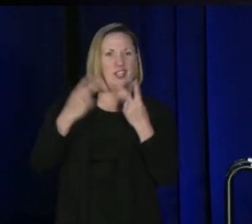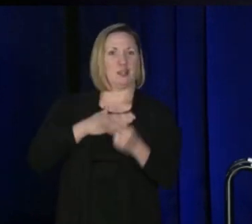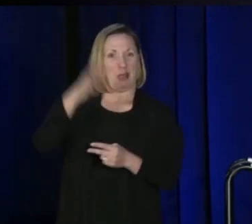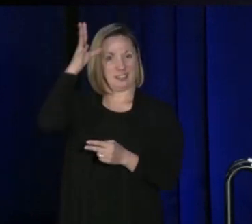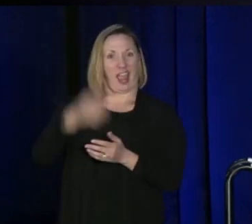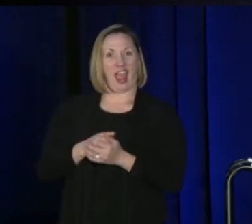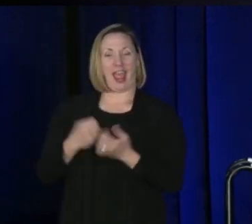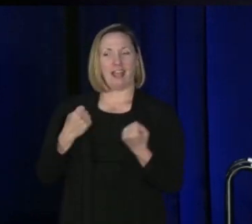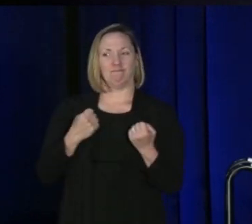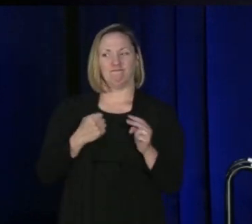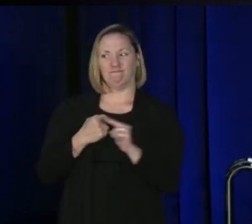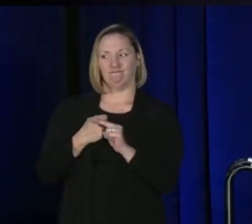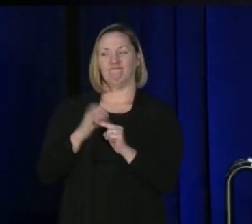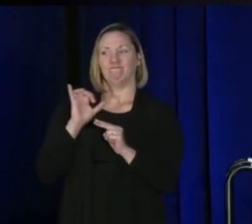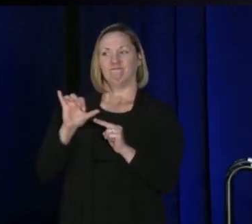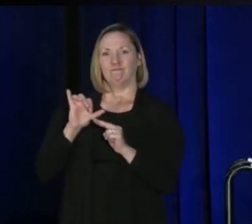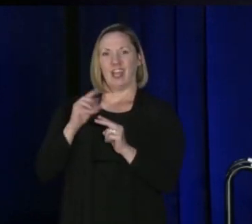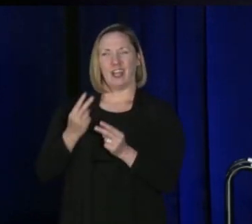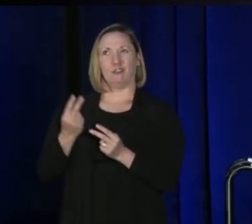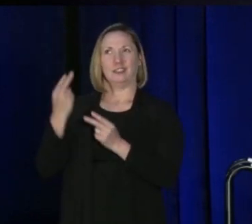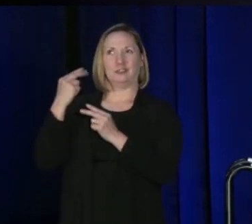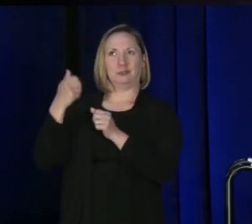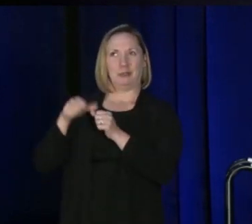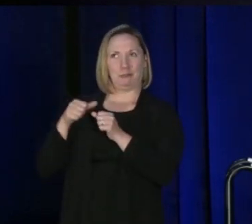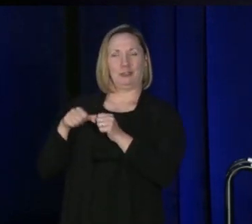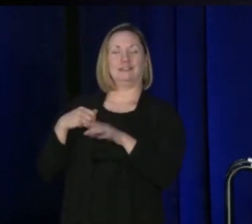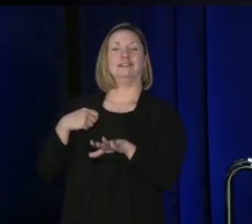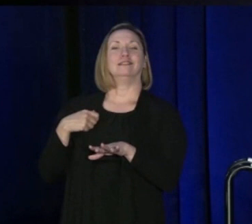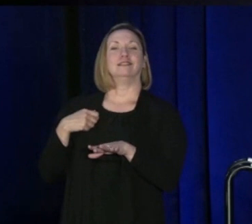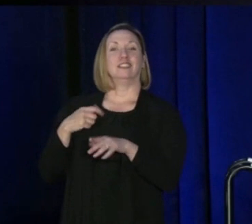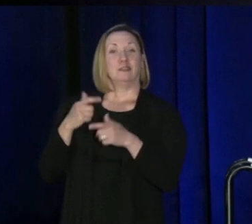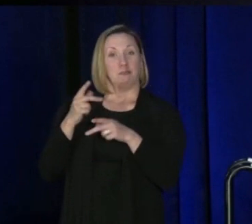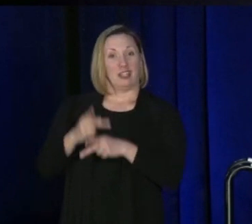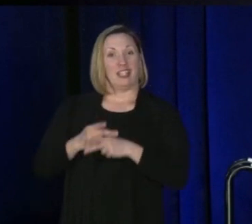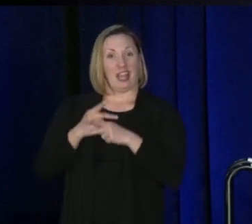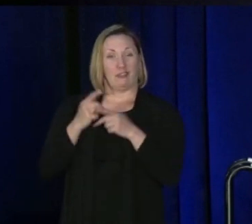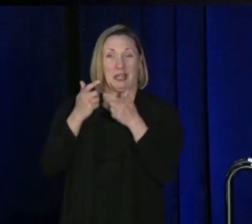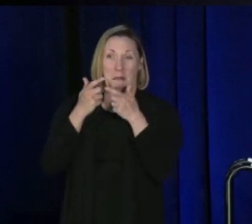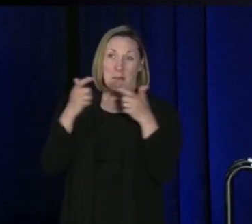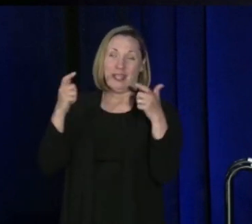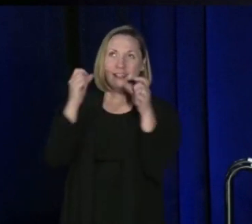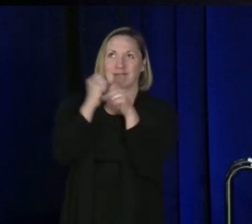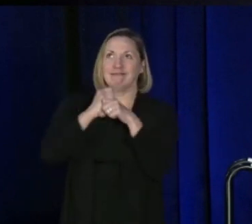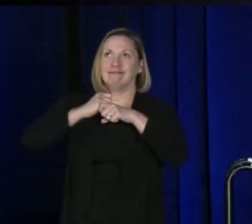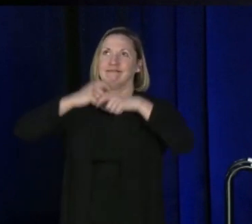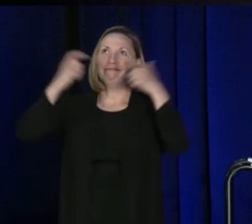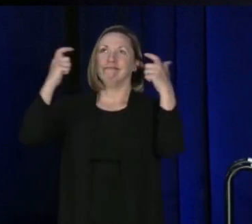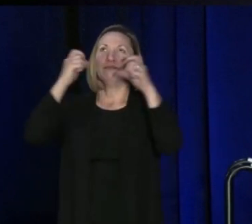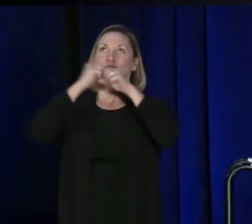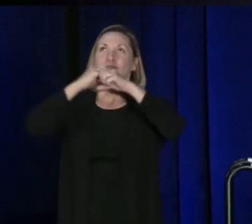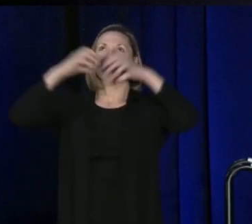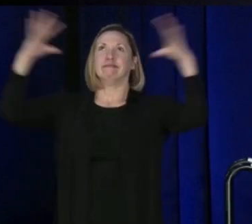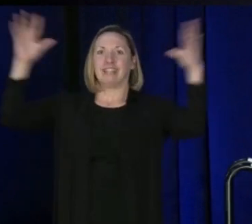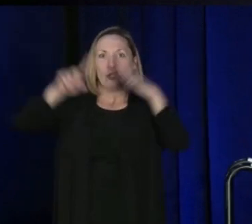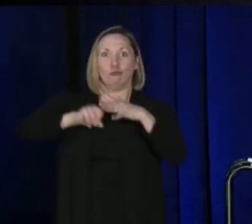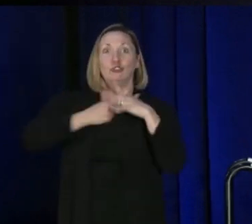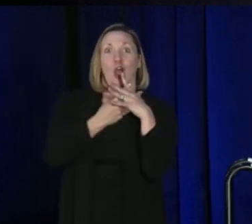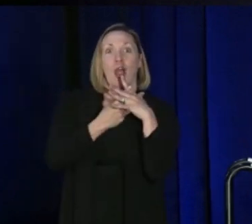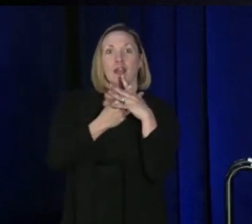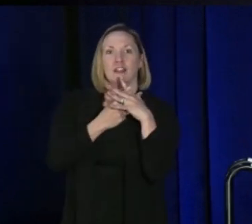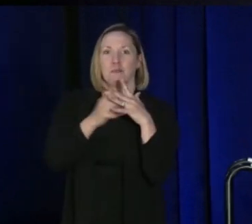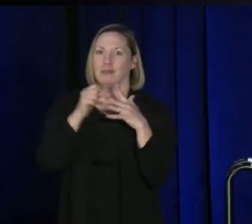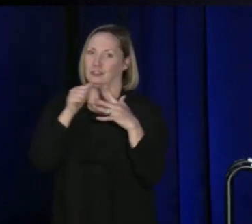it reminds me, be careful about how big you reach to start and never amount to actually delivering